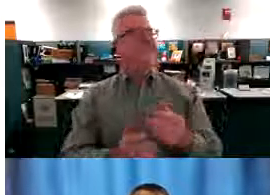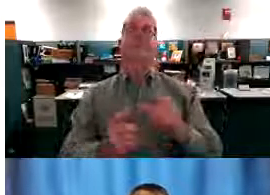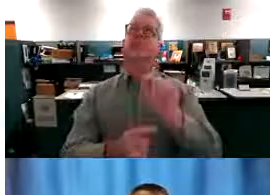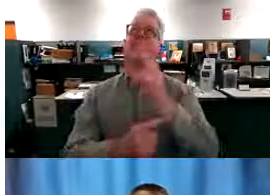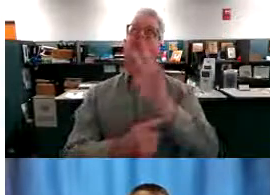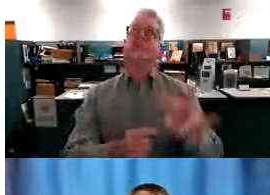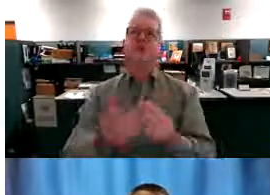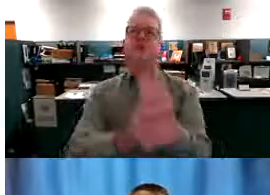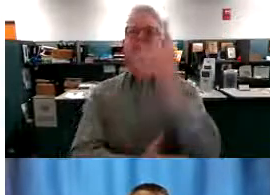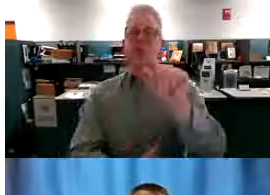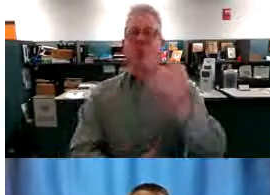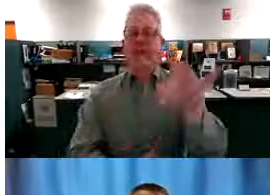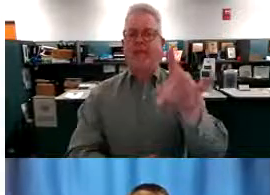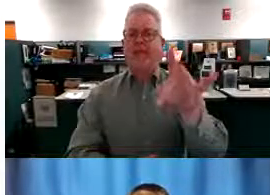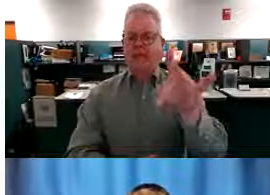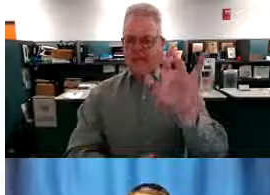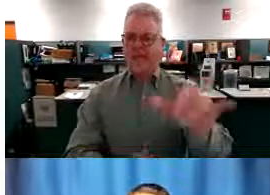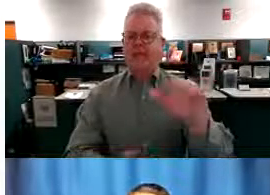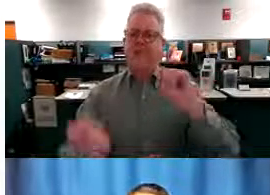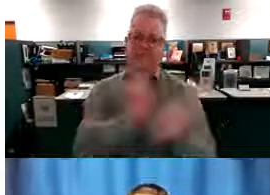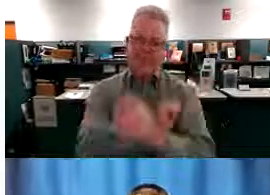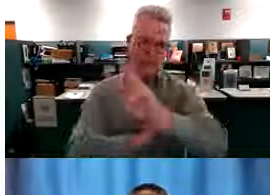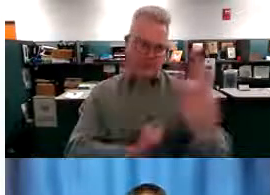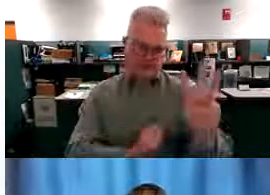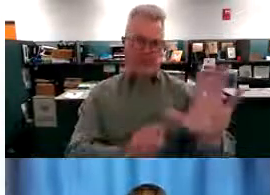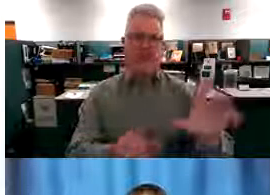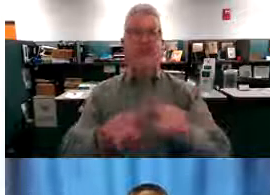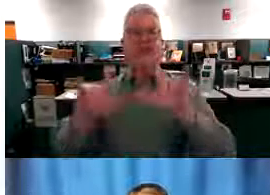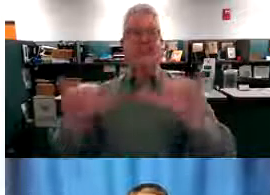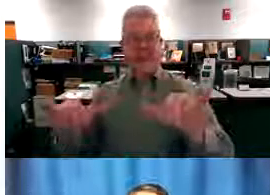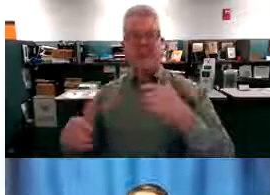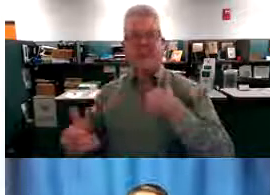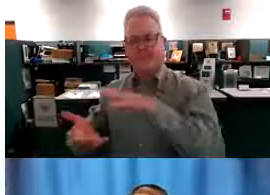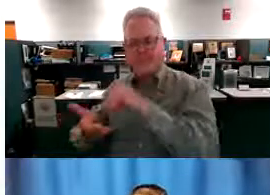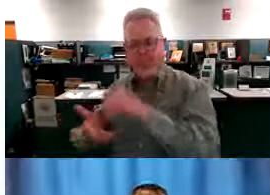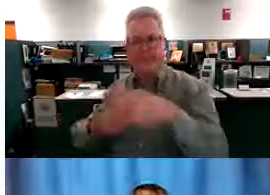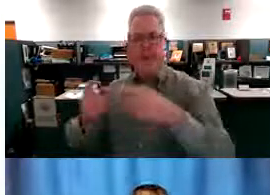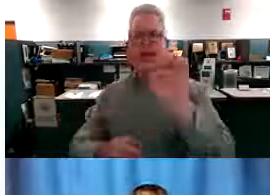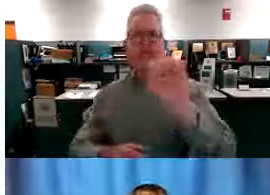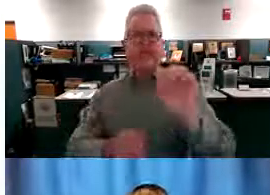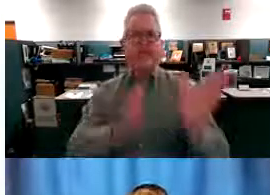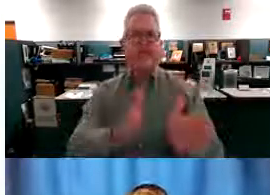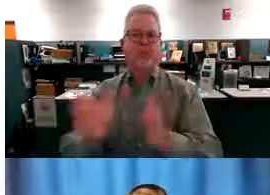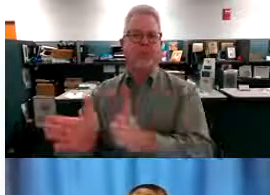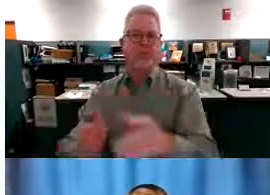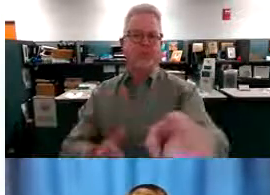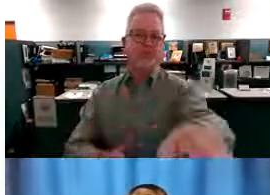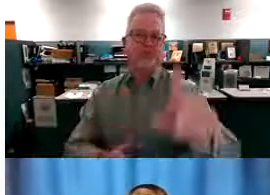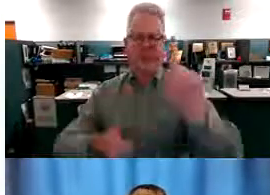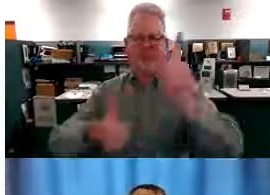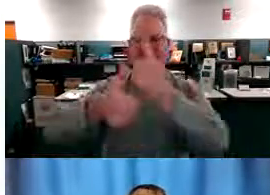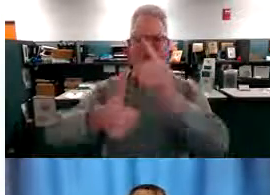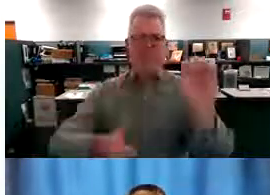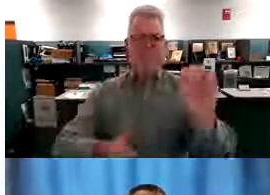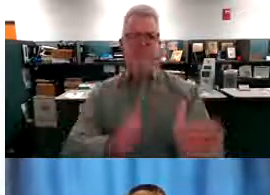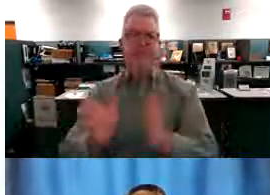presentation to the board, I think it was in the spring of 2018, about that updated website, and really learning